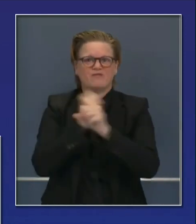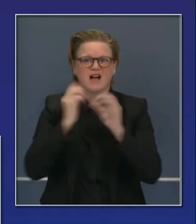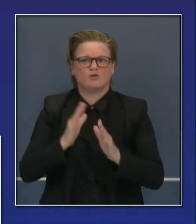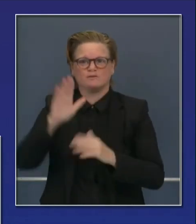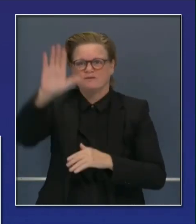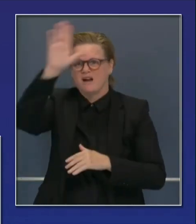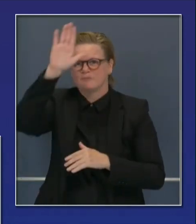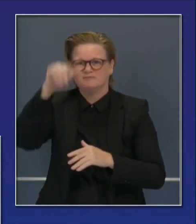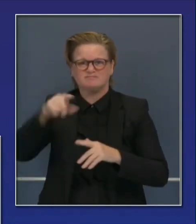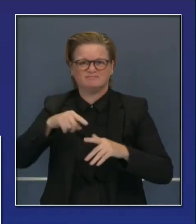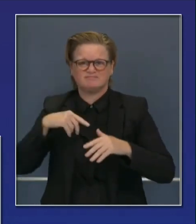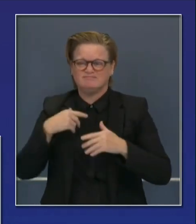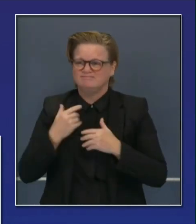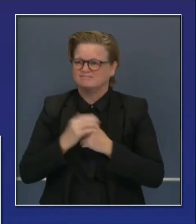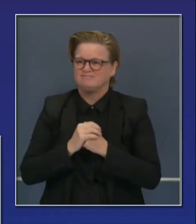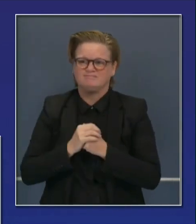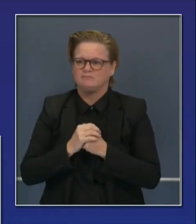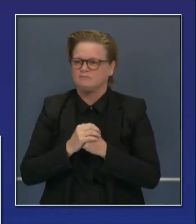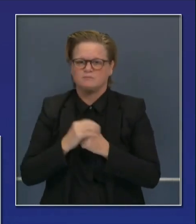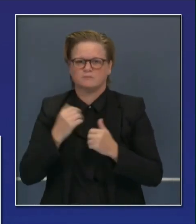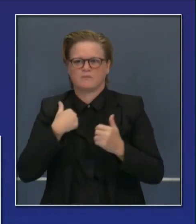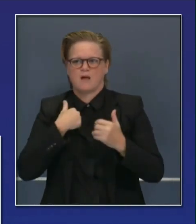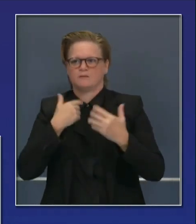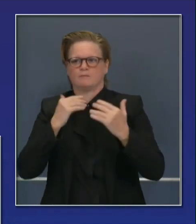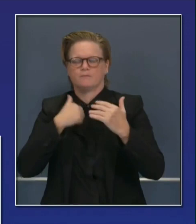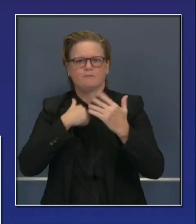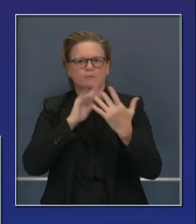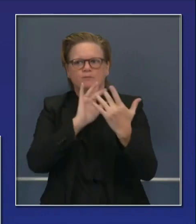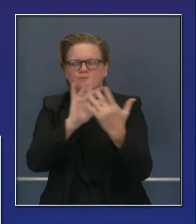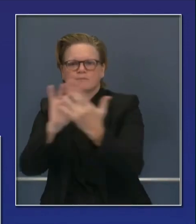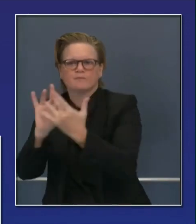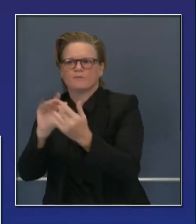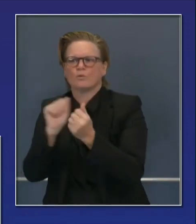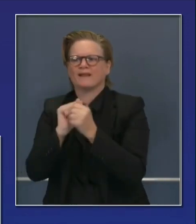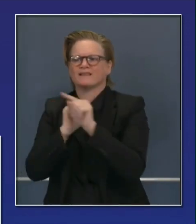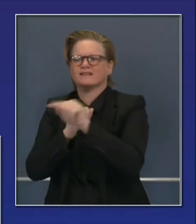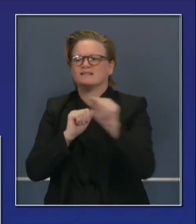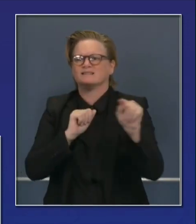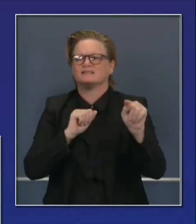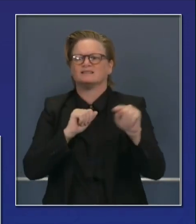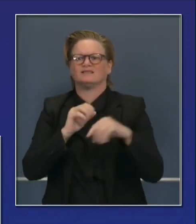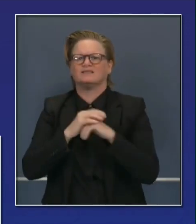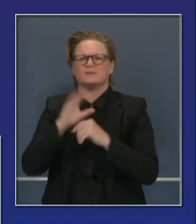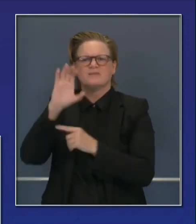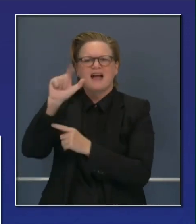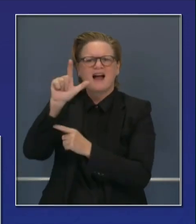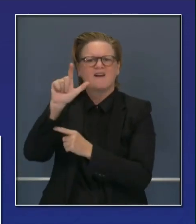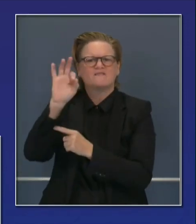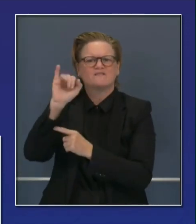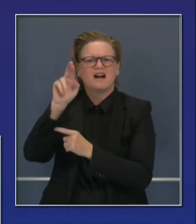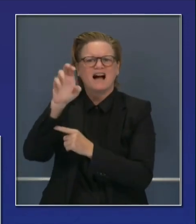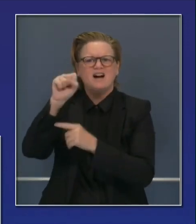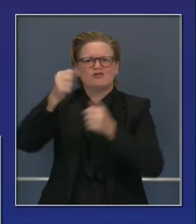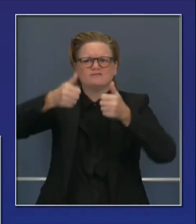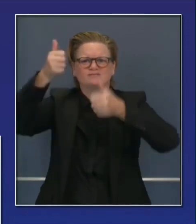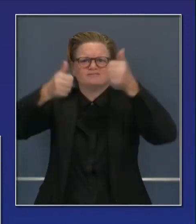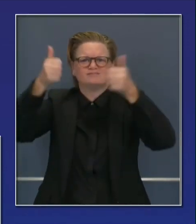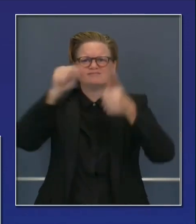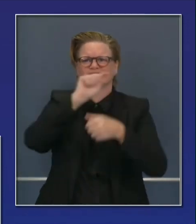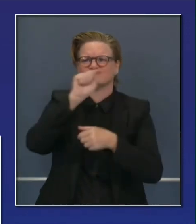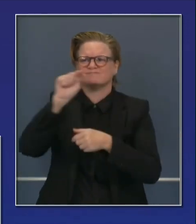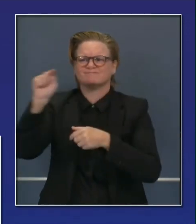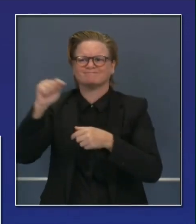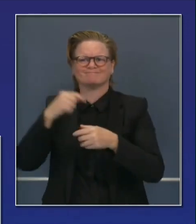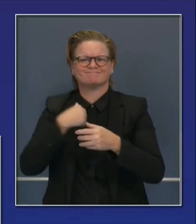of being in contact with the head of CAL FIRE, the largest firefighting force of its type in our country.